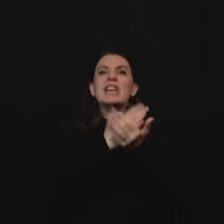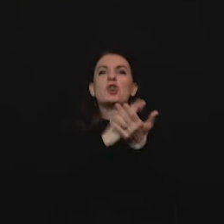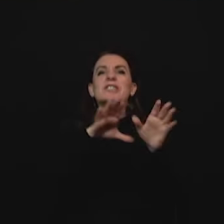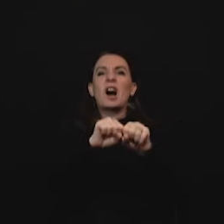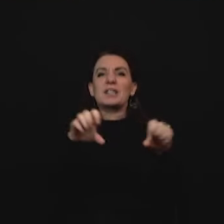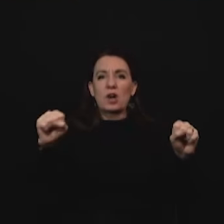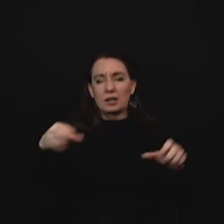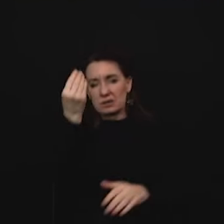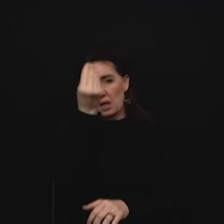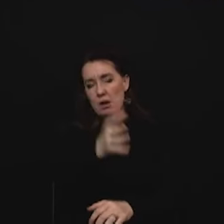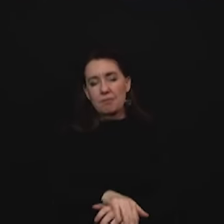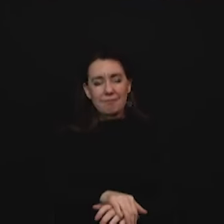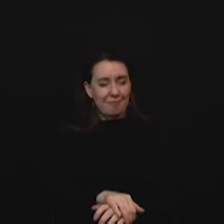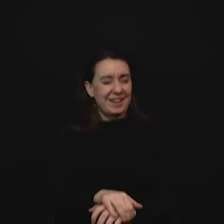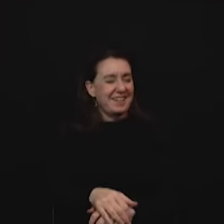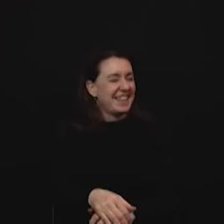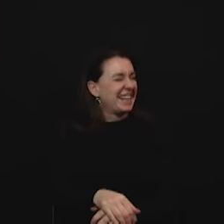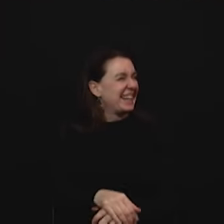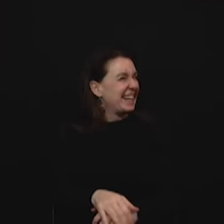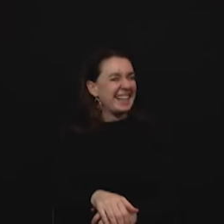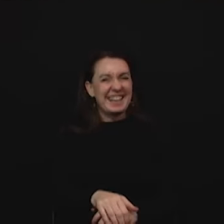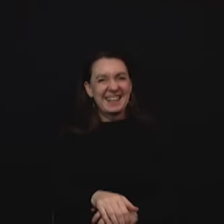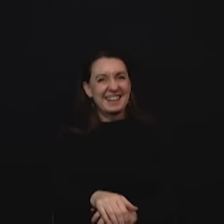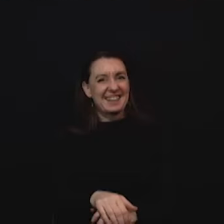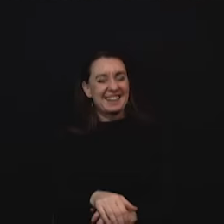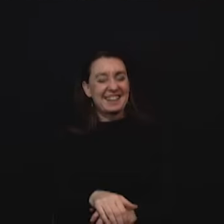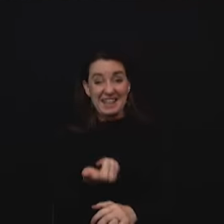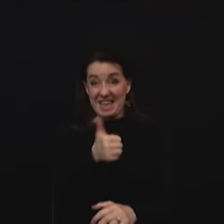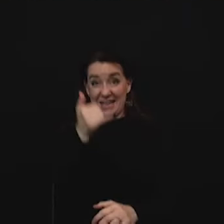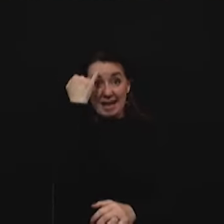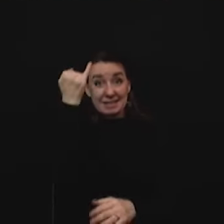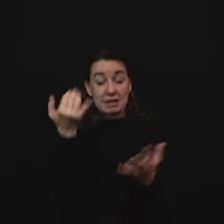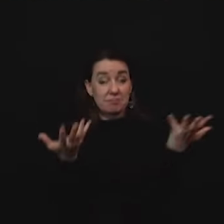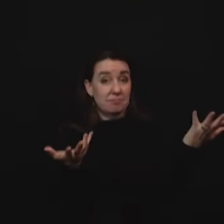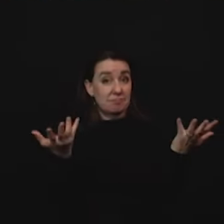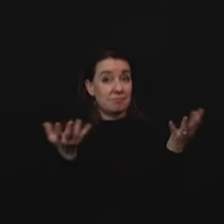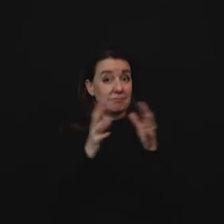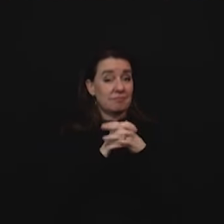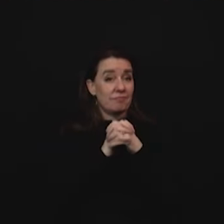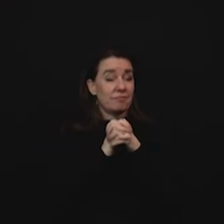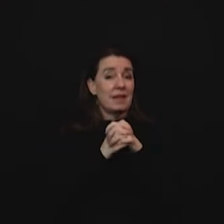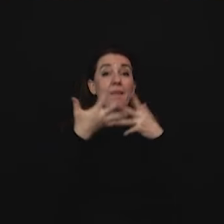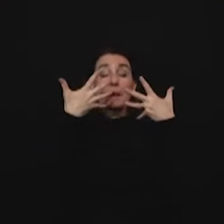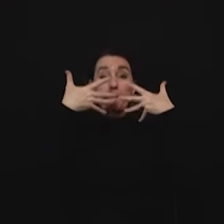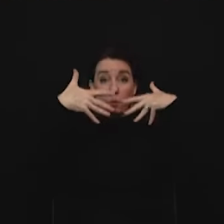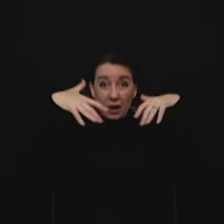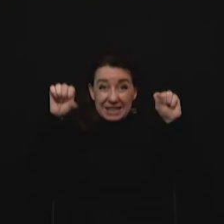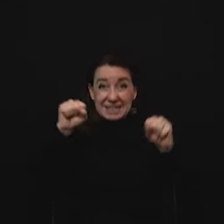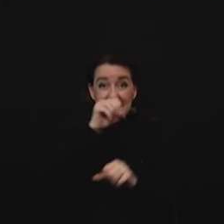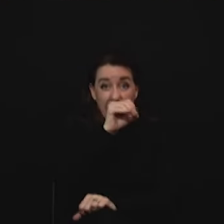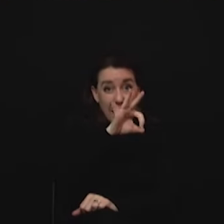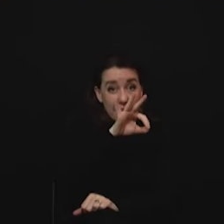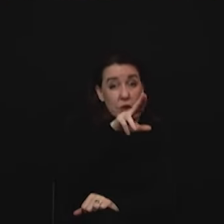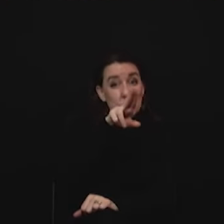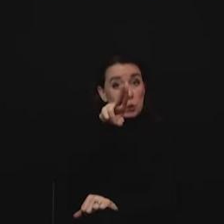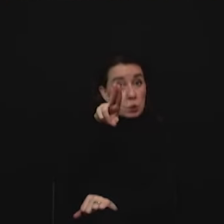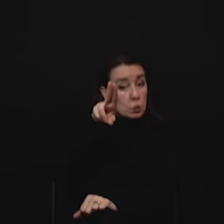think? I don't know. Okay. Anybody got any idea? Because he is the president of the...